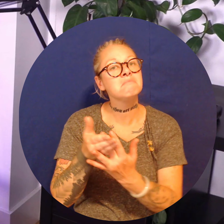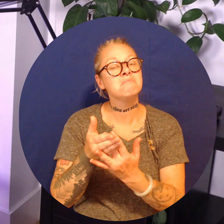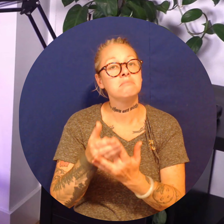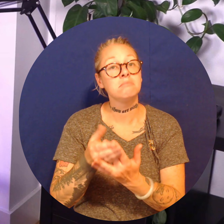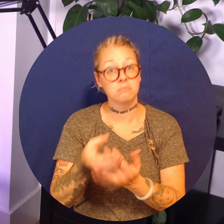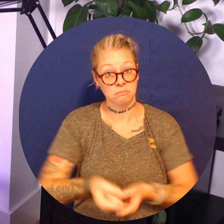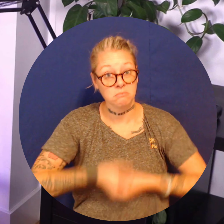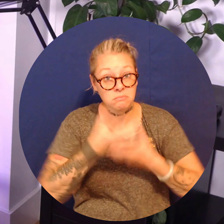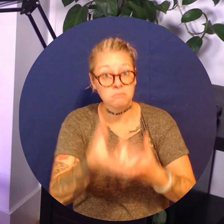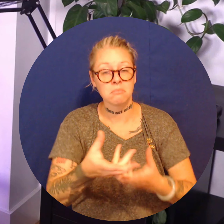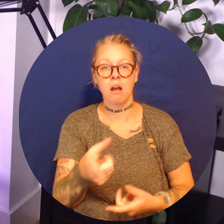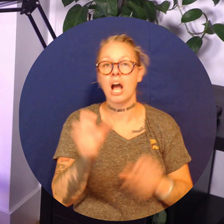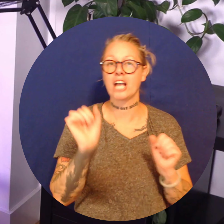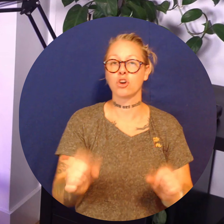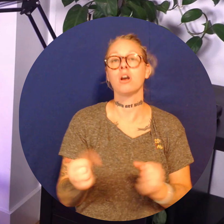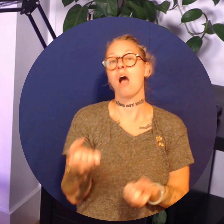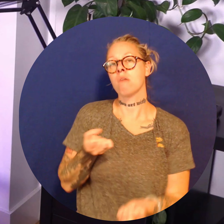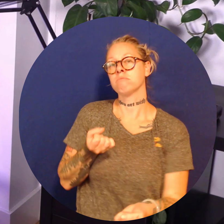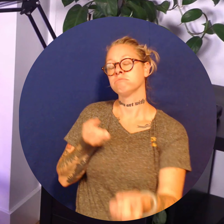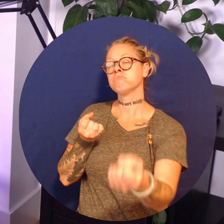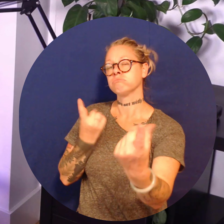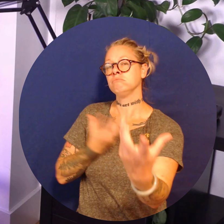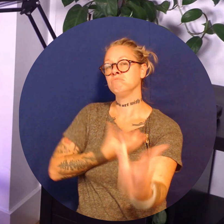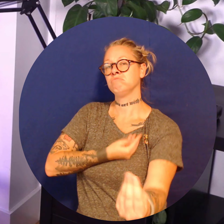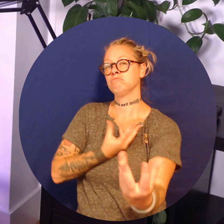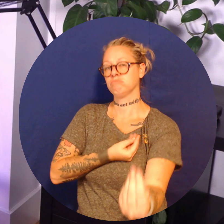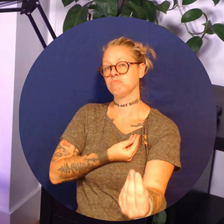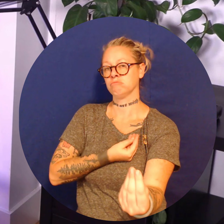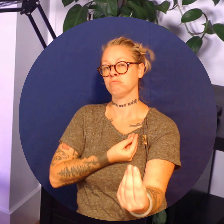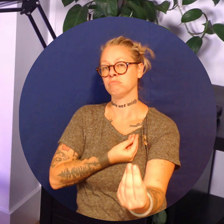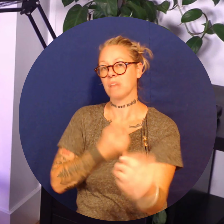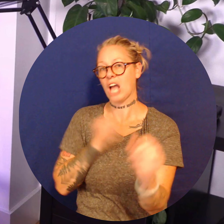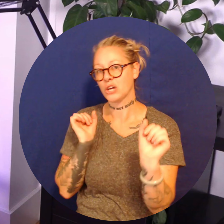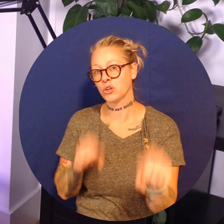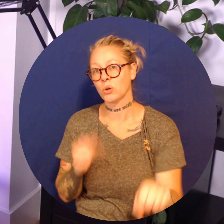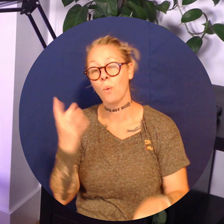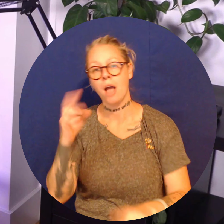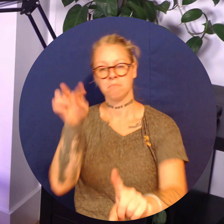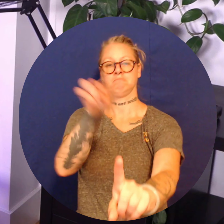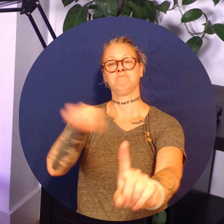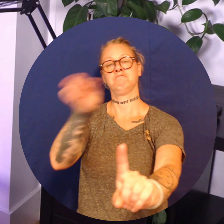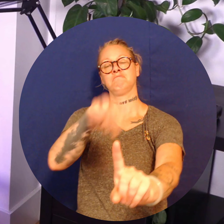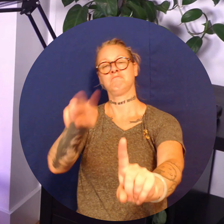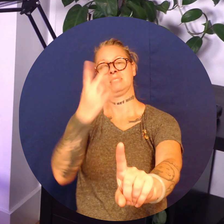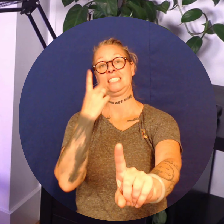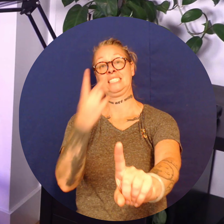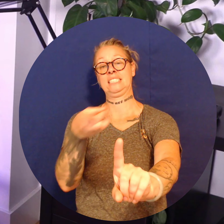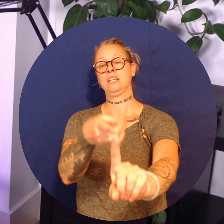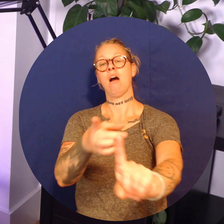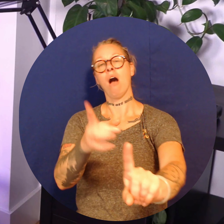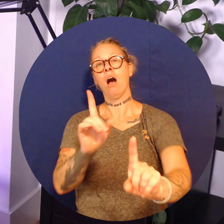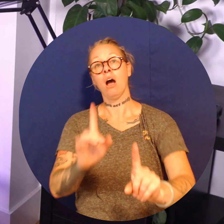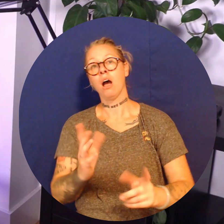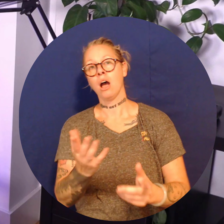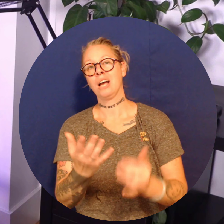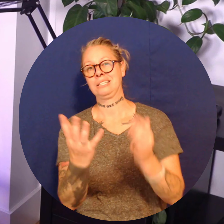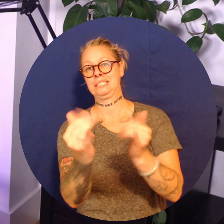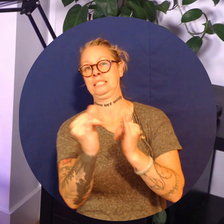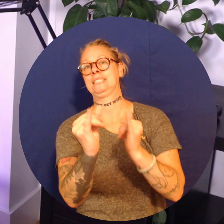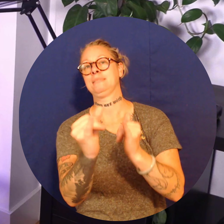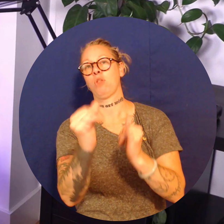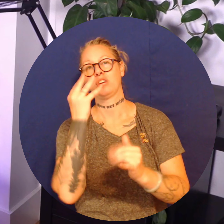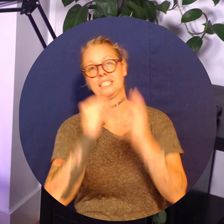been through i could hold space for that because i can see that on some level with a different